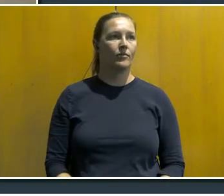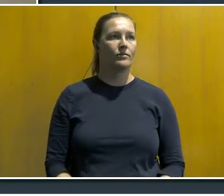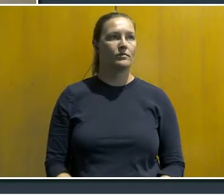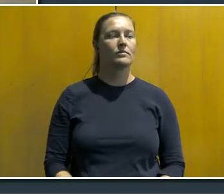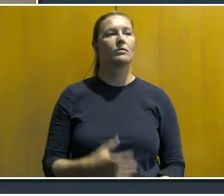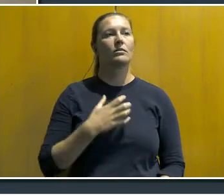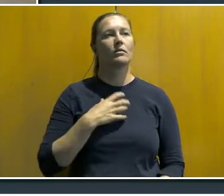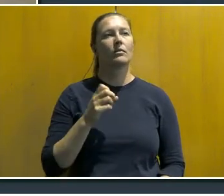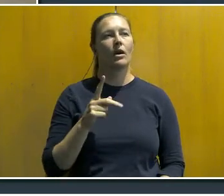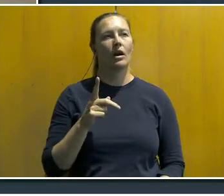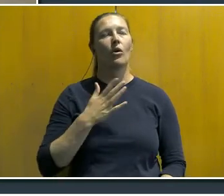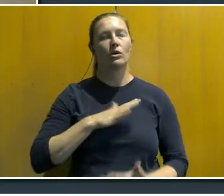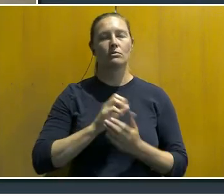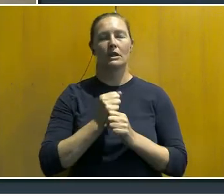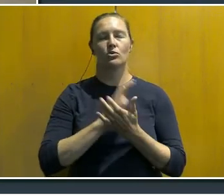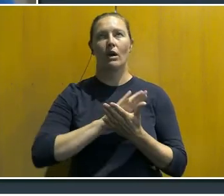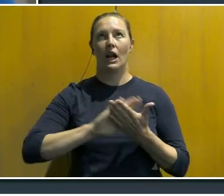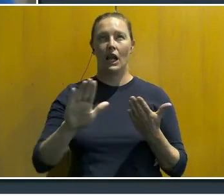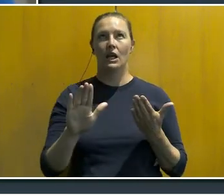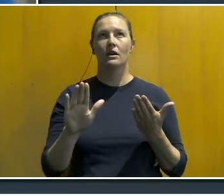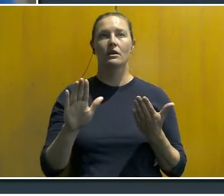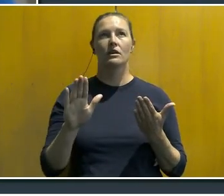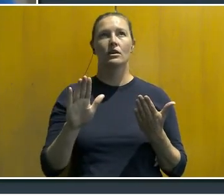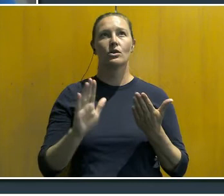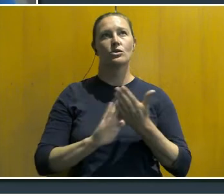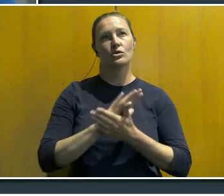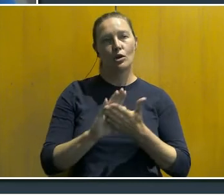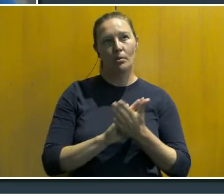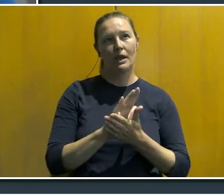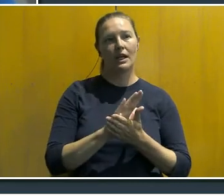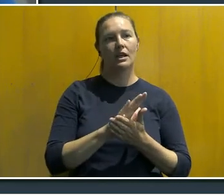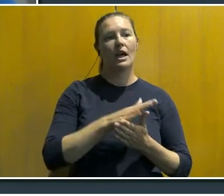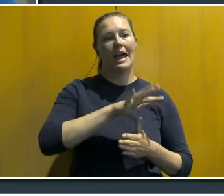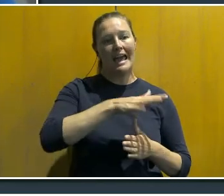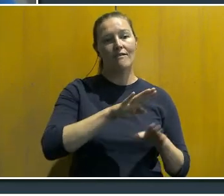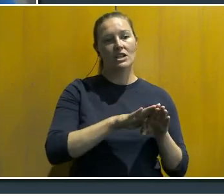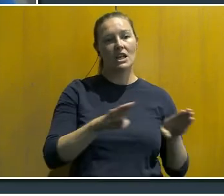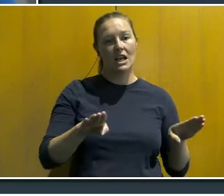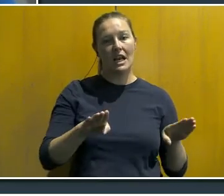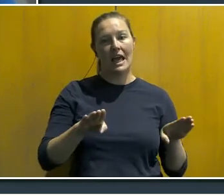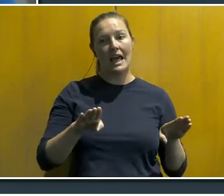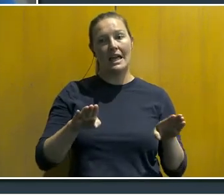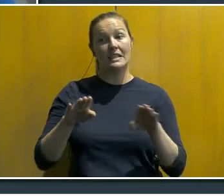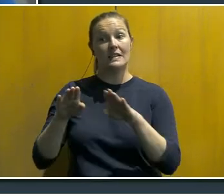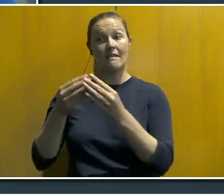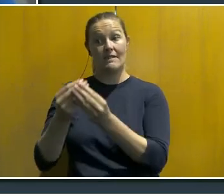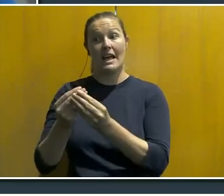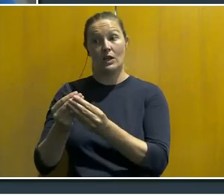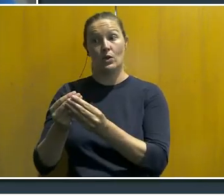Okay, so can I just make sure I've got this right in my head? So are you saying the average land value in Napier is